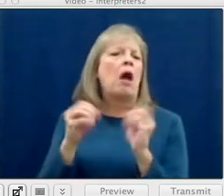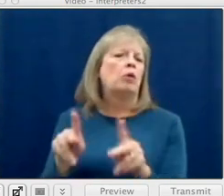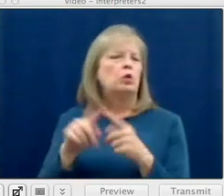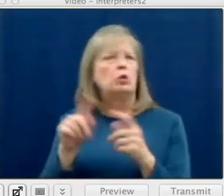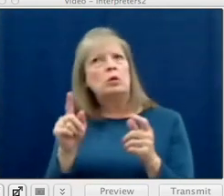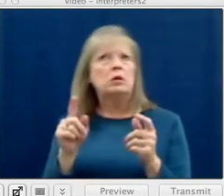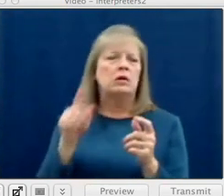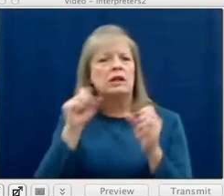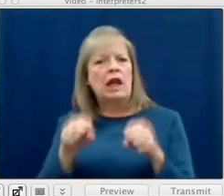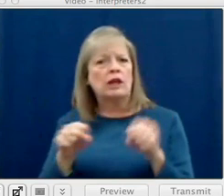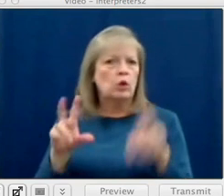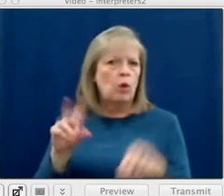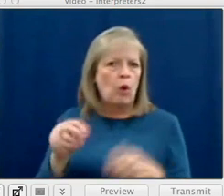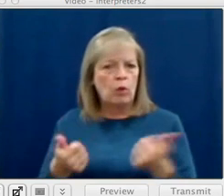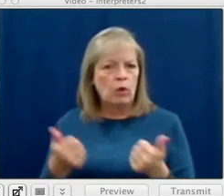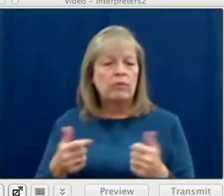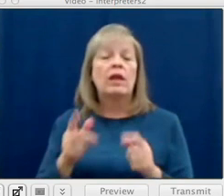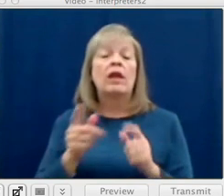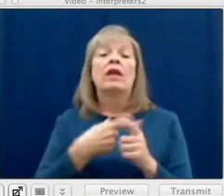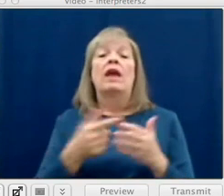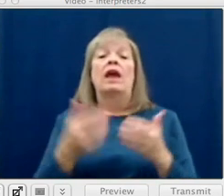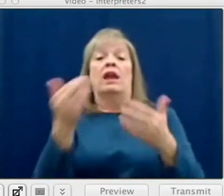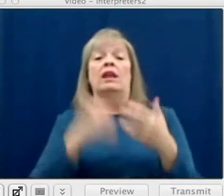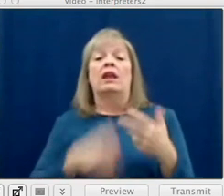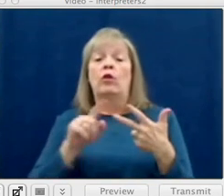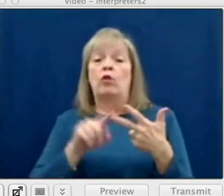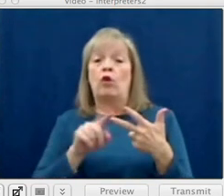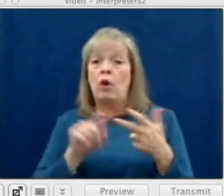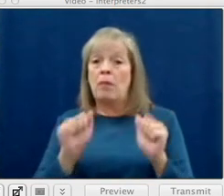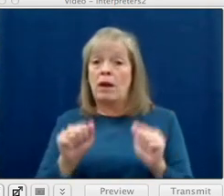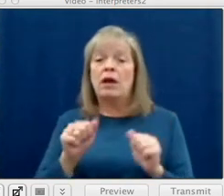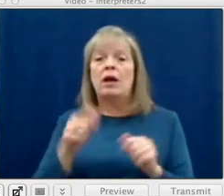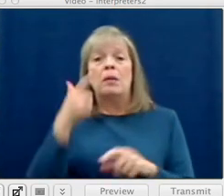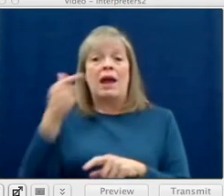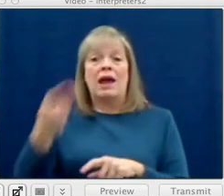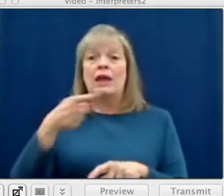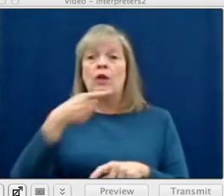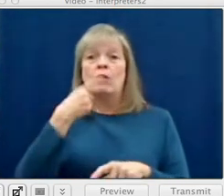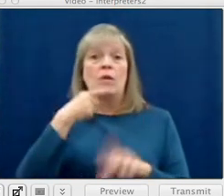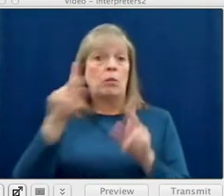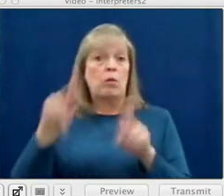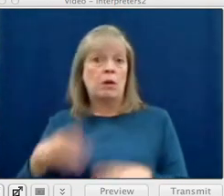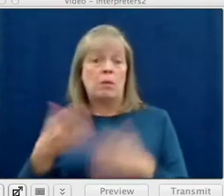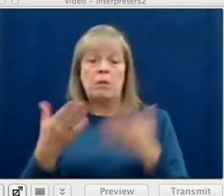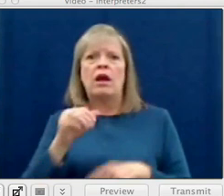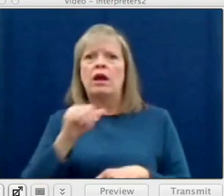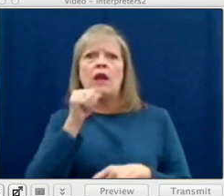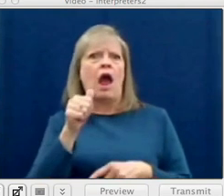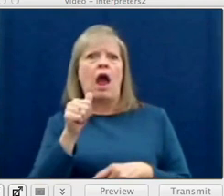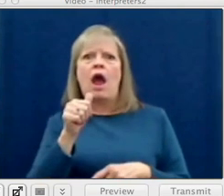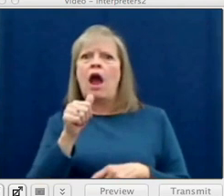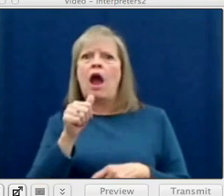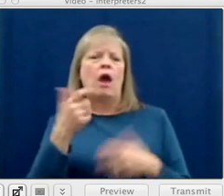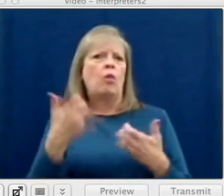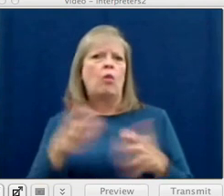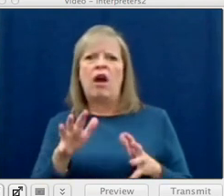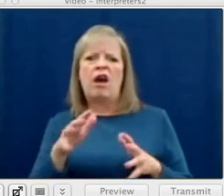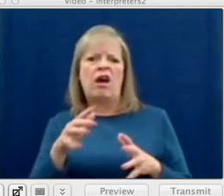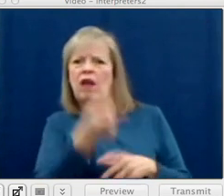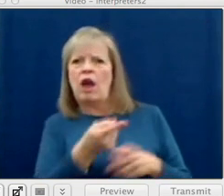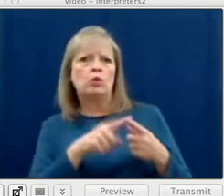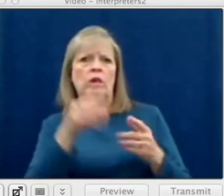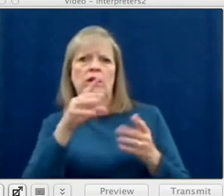group moving on to the third bullet point, since the hearing group member may not have intended for the deaf student to hear his comment, the interpreter has given the hearing group member